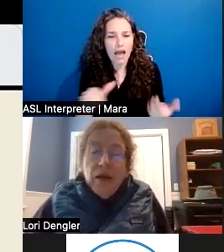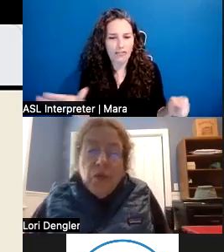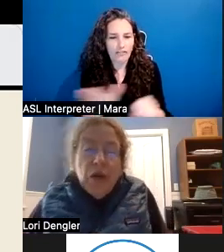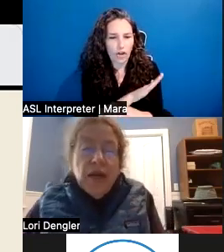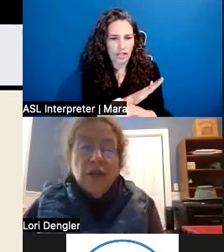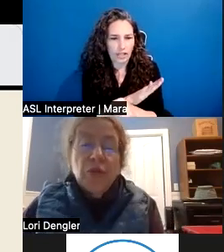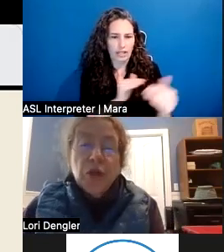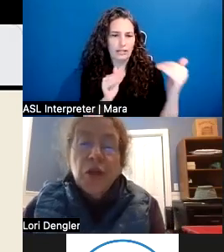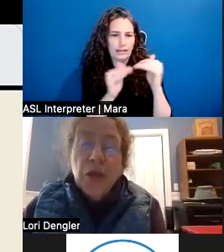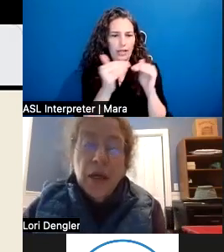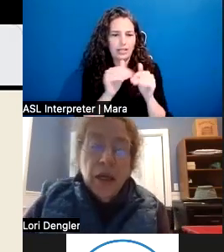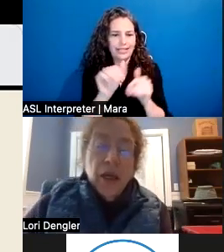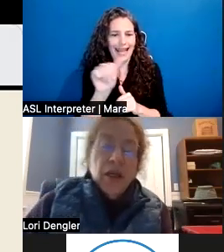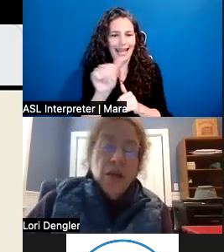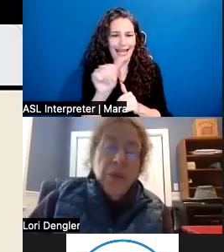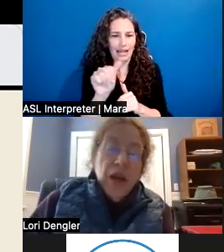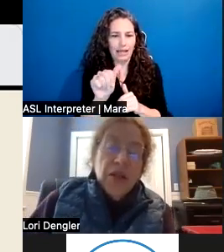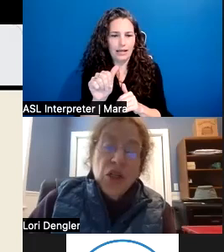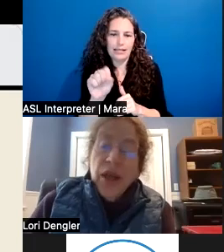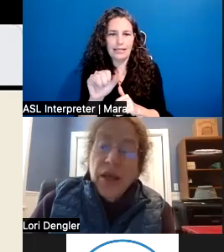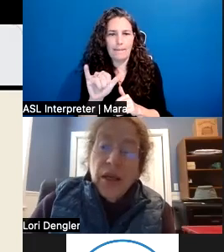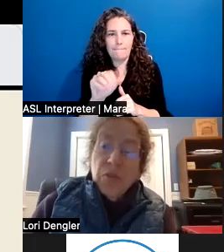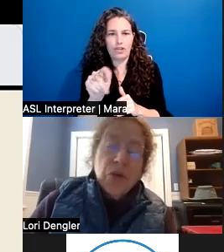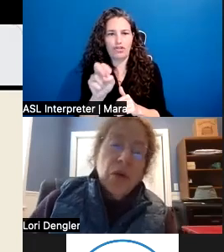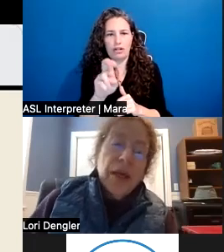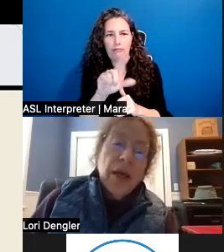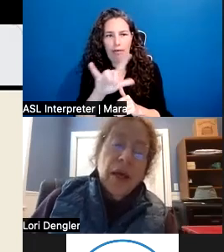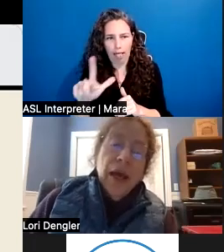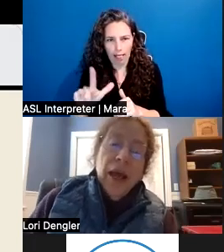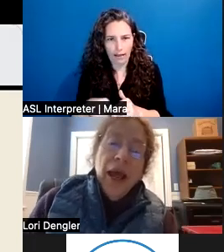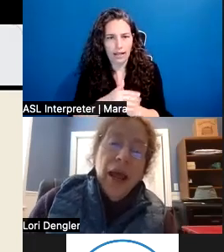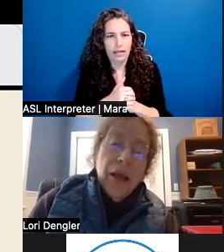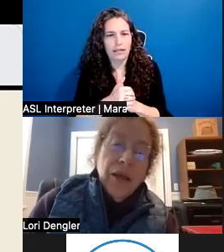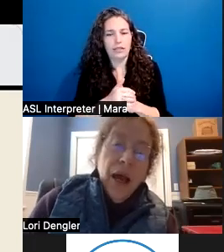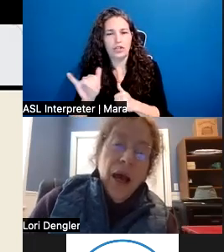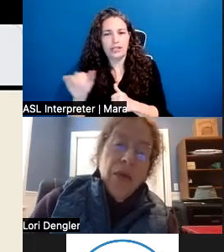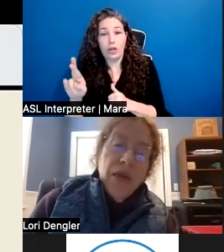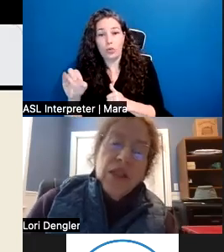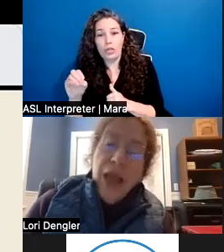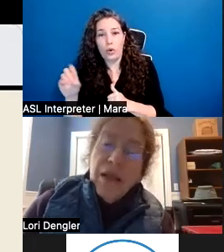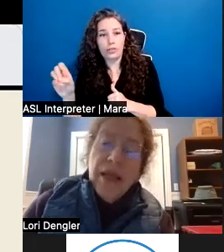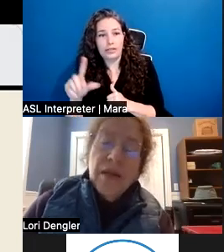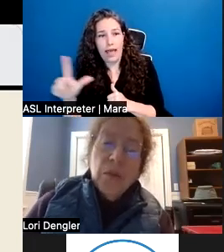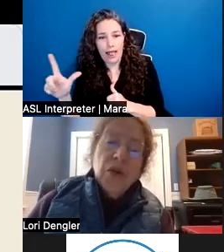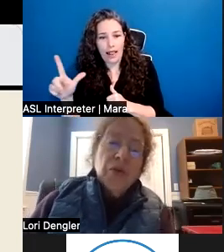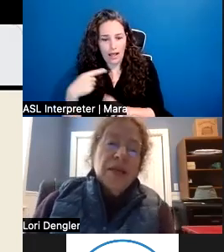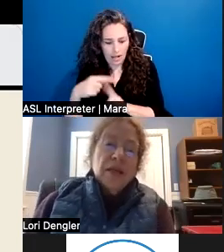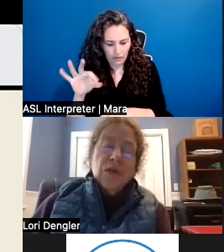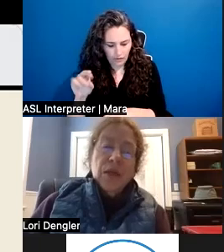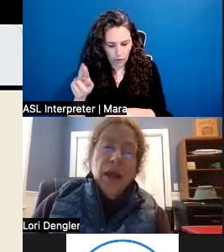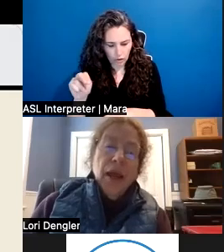said, in Rio Del and Fortuna compared to the shaking in Petrolia. And there's likely a number